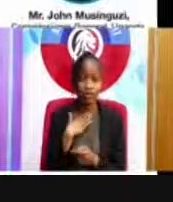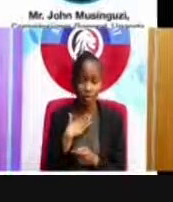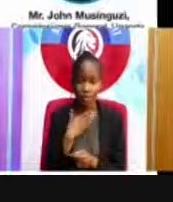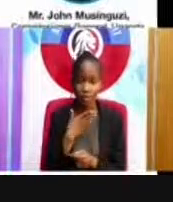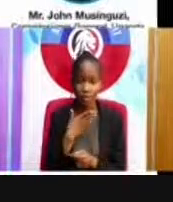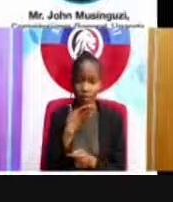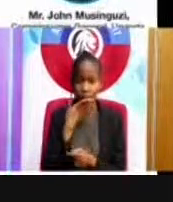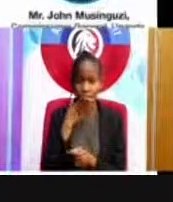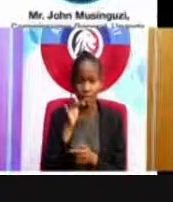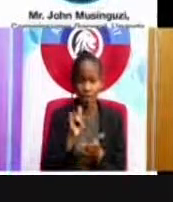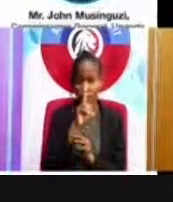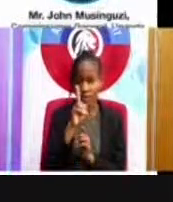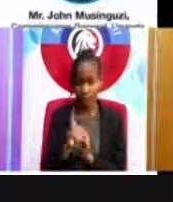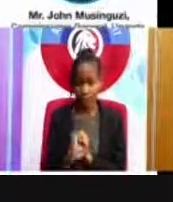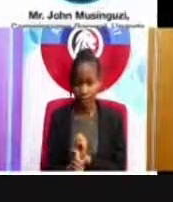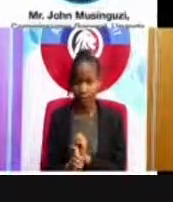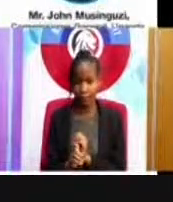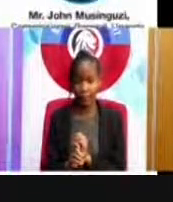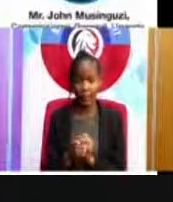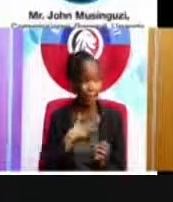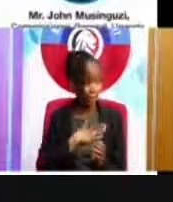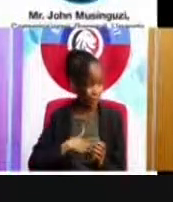May I?